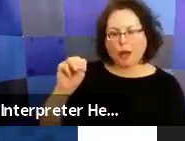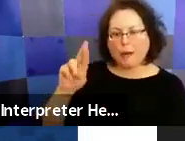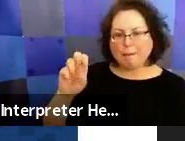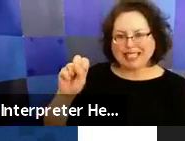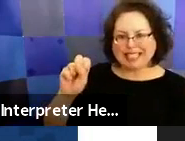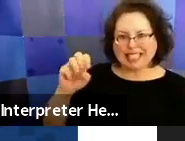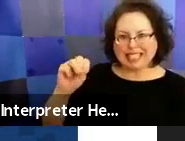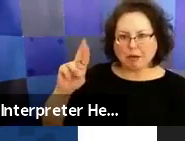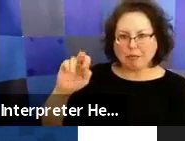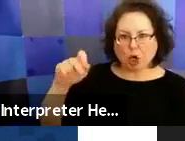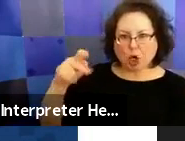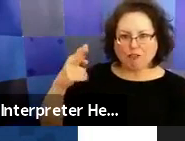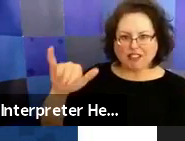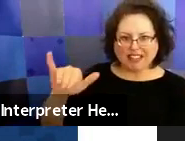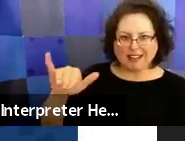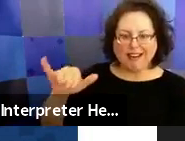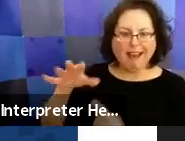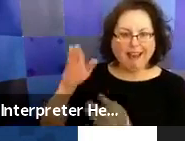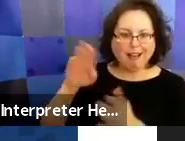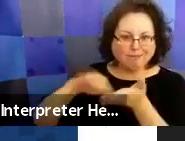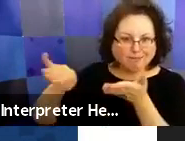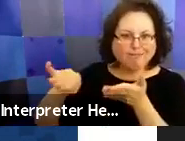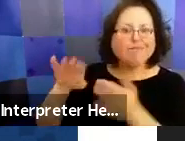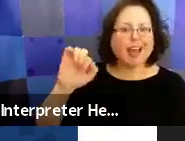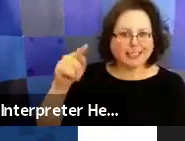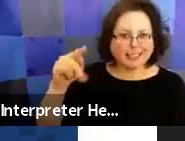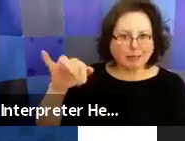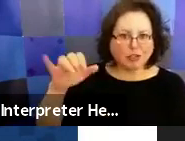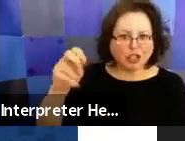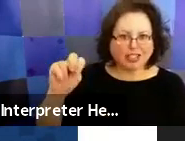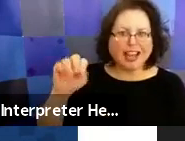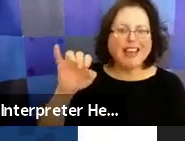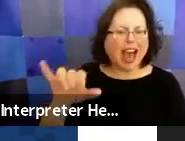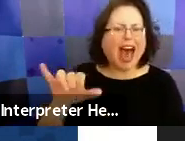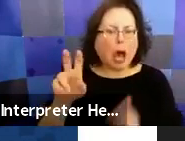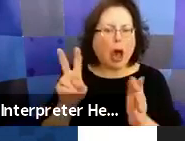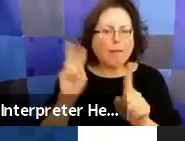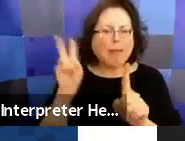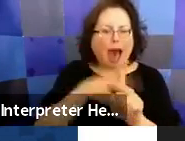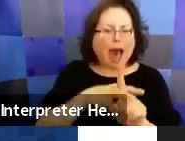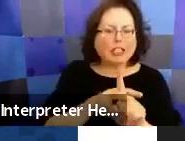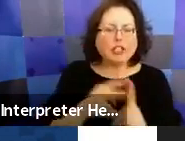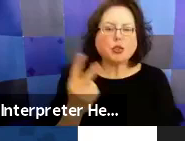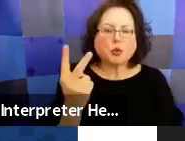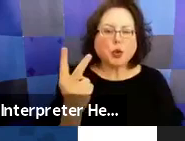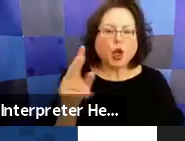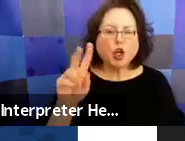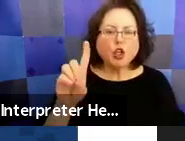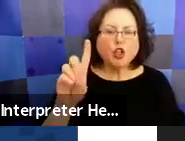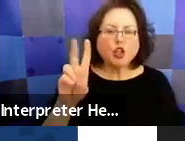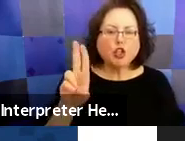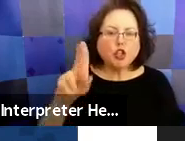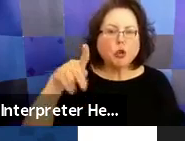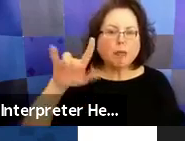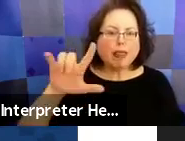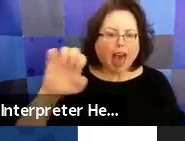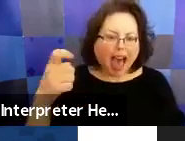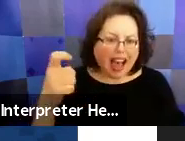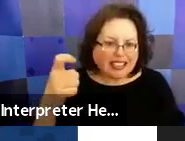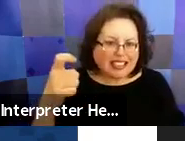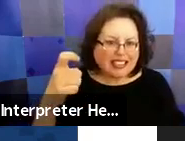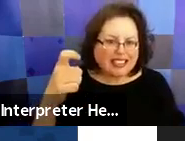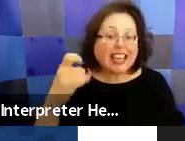In the state of Pennsylvania, it only applies to duplexes. So the Fair Housing Act will say